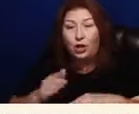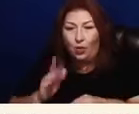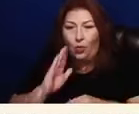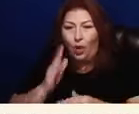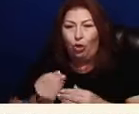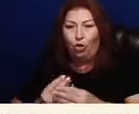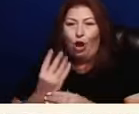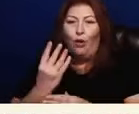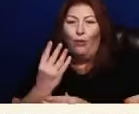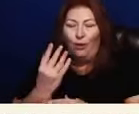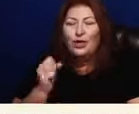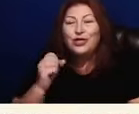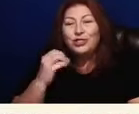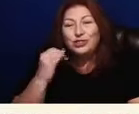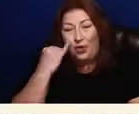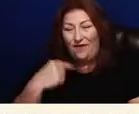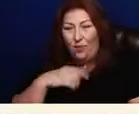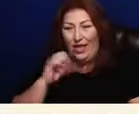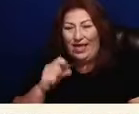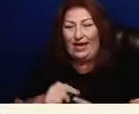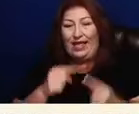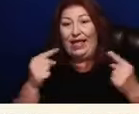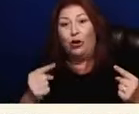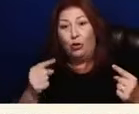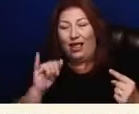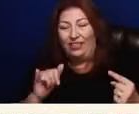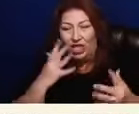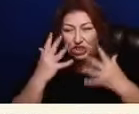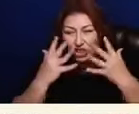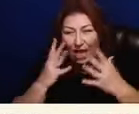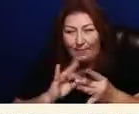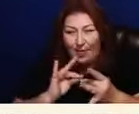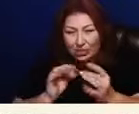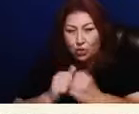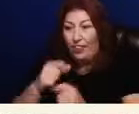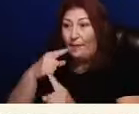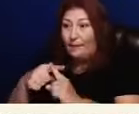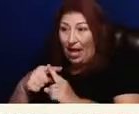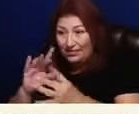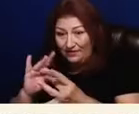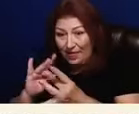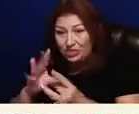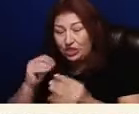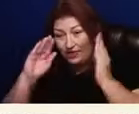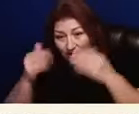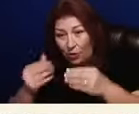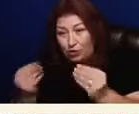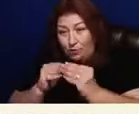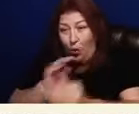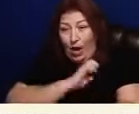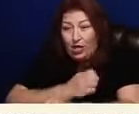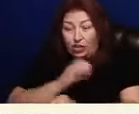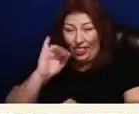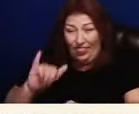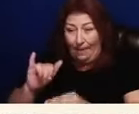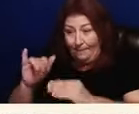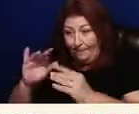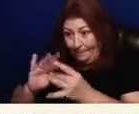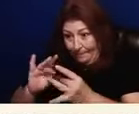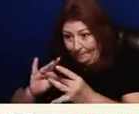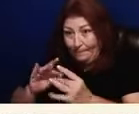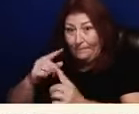if we can counteract that shame message with a positive message and focus more energy on that positive message, it's going to grow